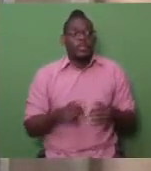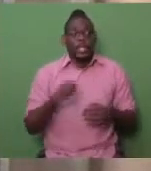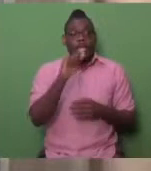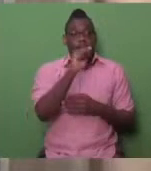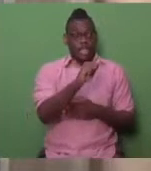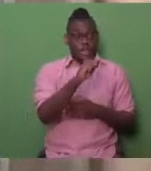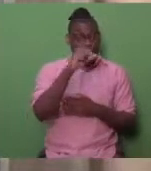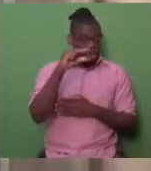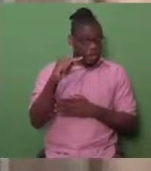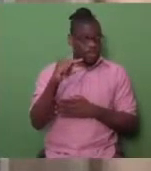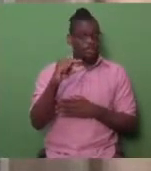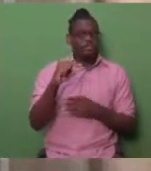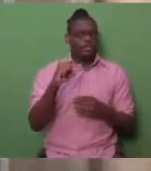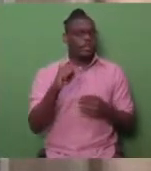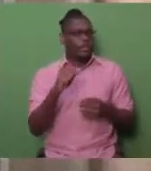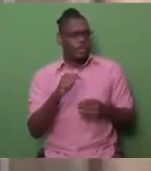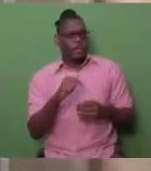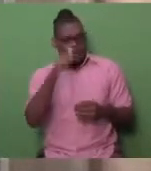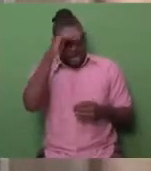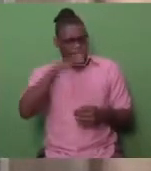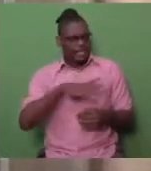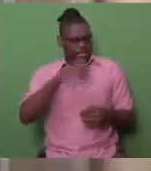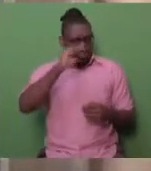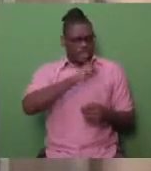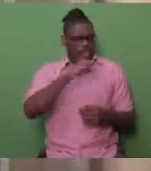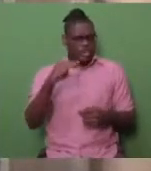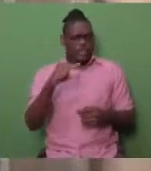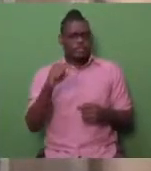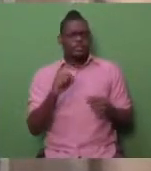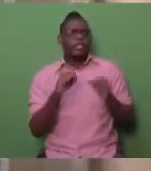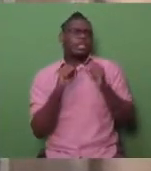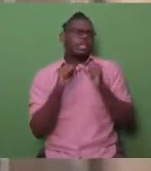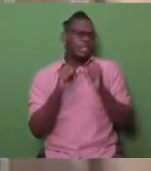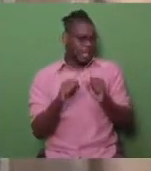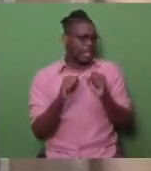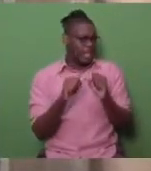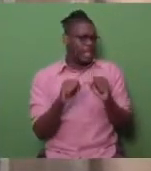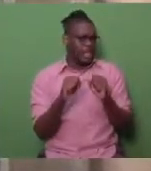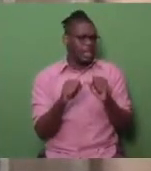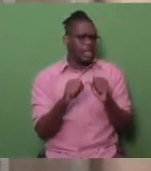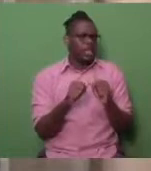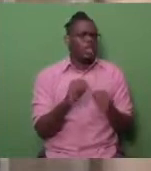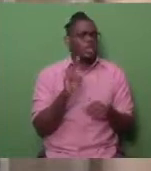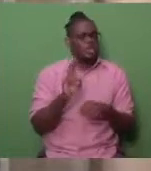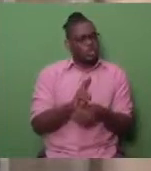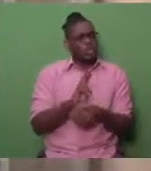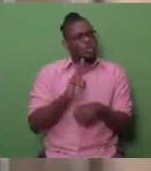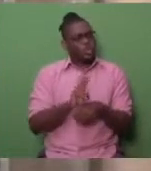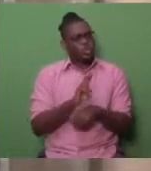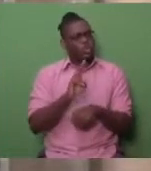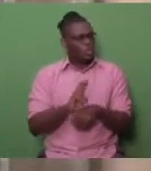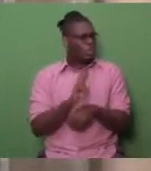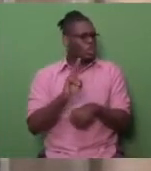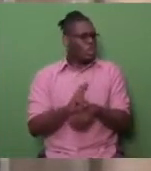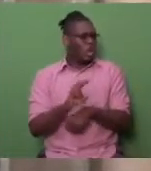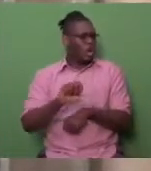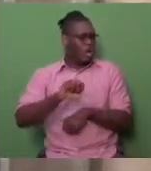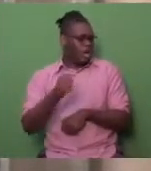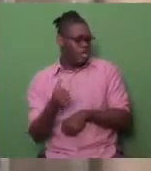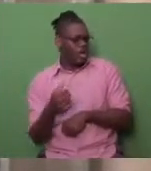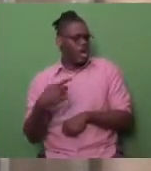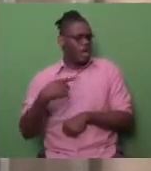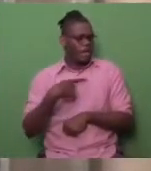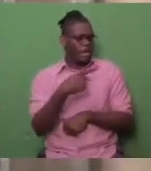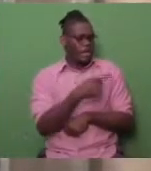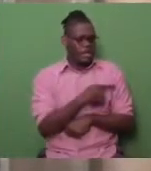excuse me, continue to use surat to undermine citizens' rights and pass bad law. They make